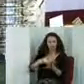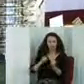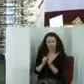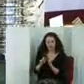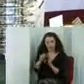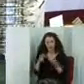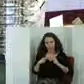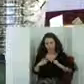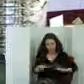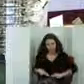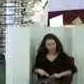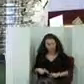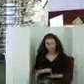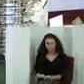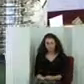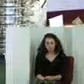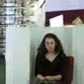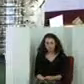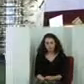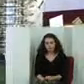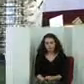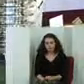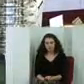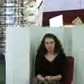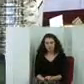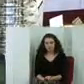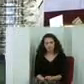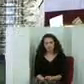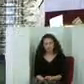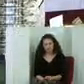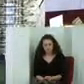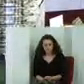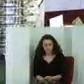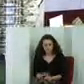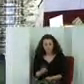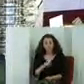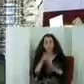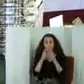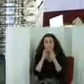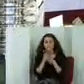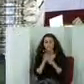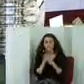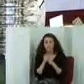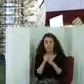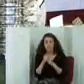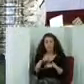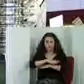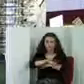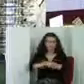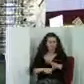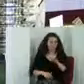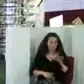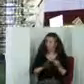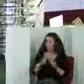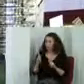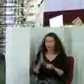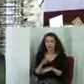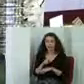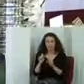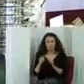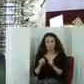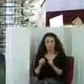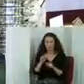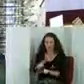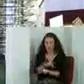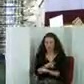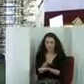morning, then there'll be a station of consecrated elements to my left, to your right, on the small altar that you can go to at any time